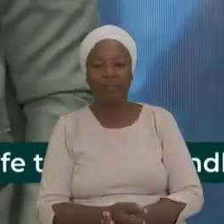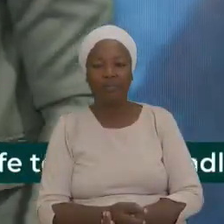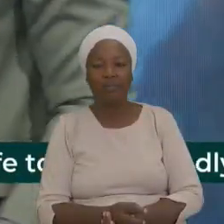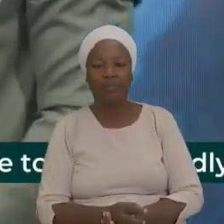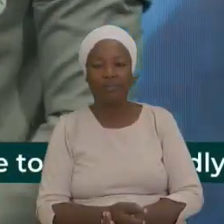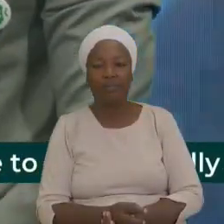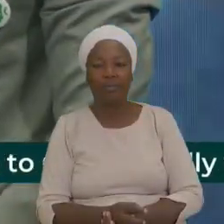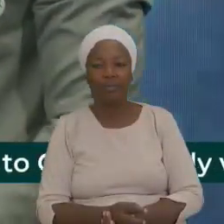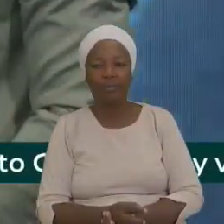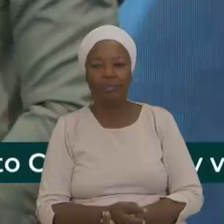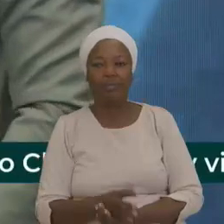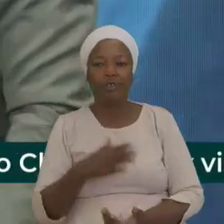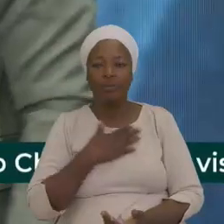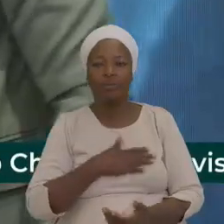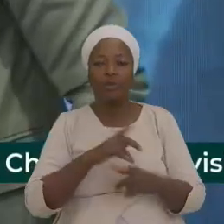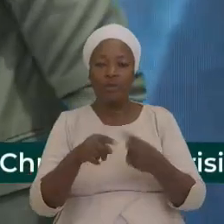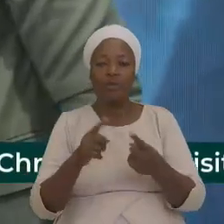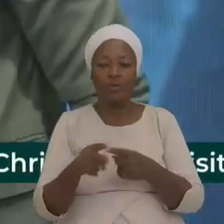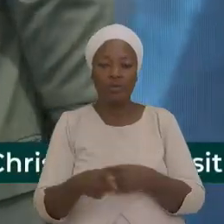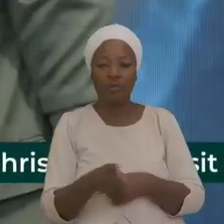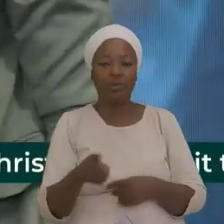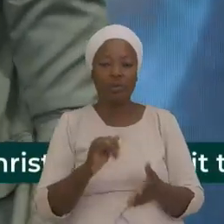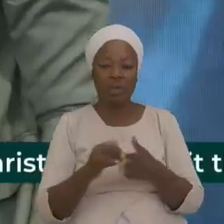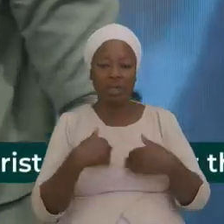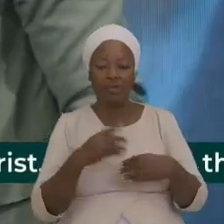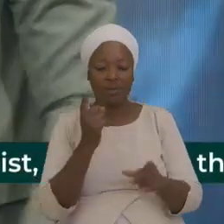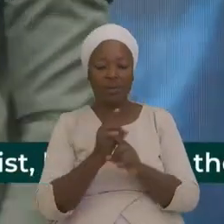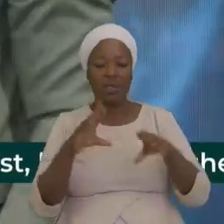Please go to those who have given their life to Christ.